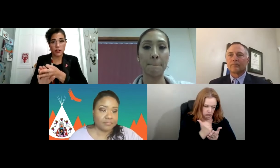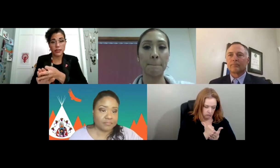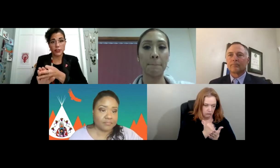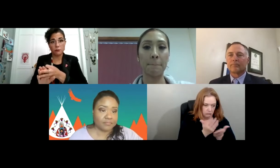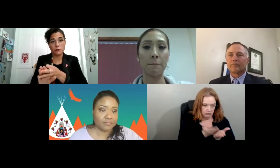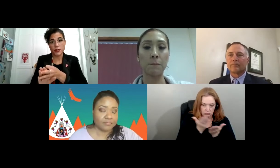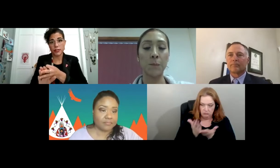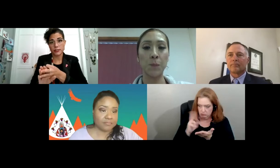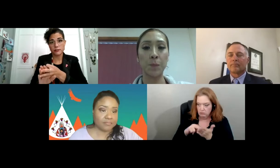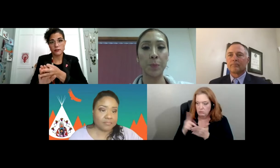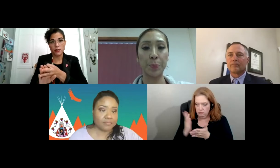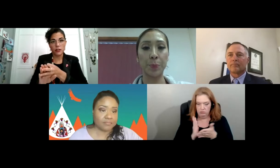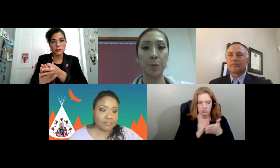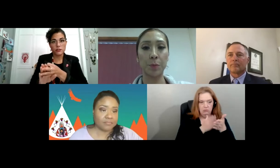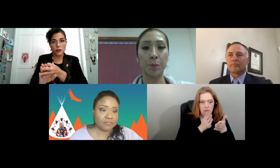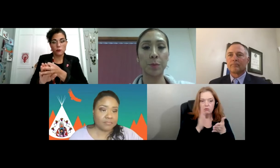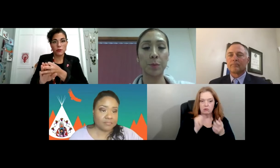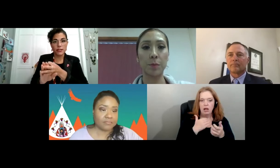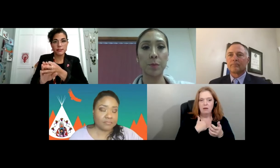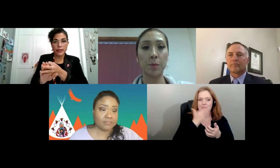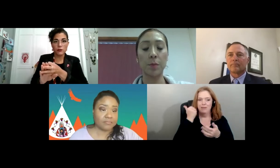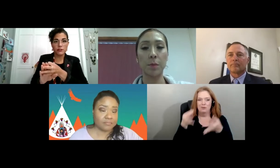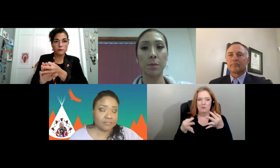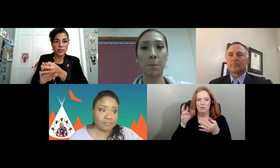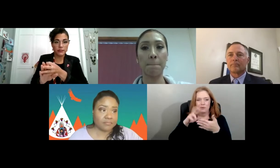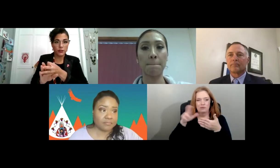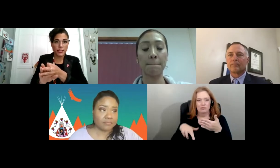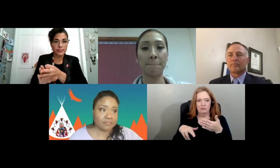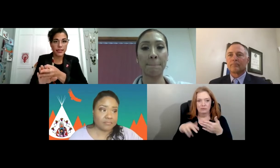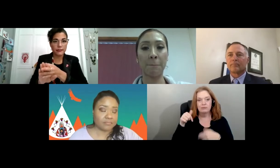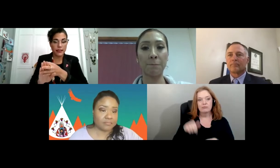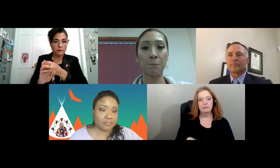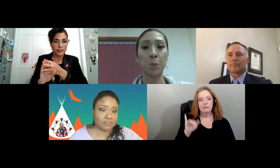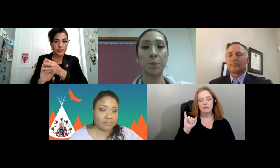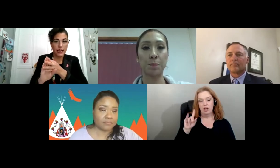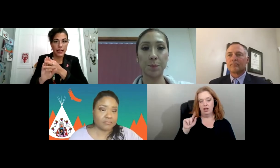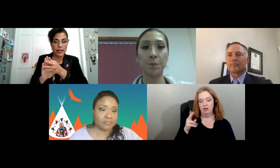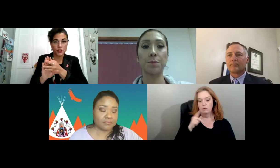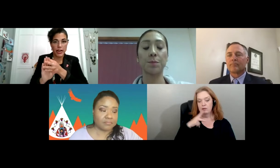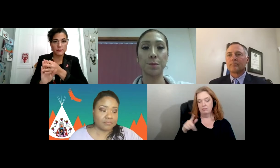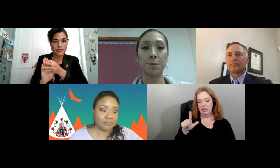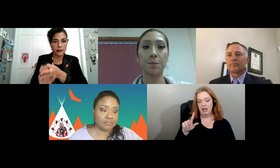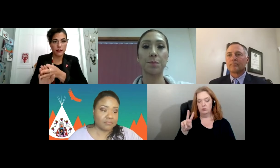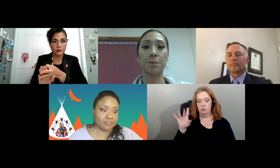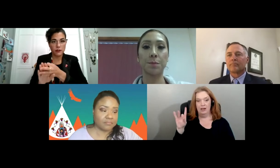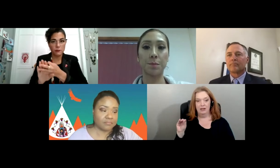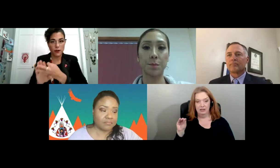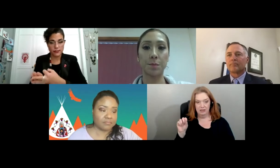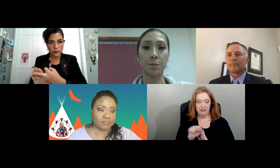have non-native perpetrators. So because Idaho is a PL 280 state, that means that, and tribes